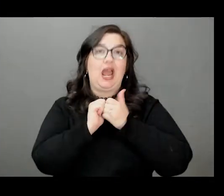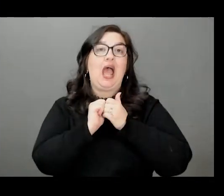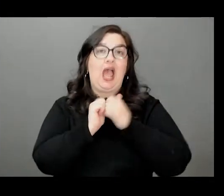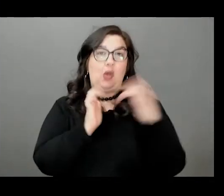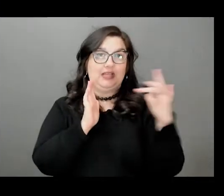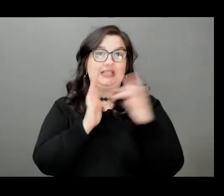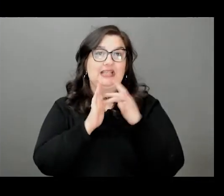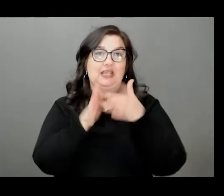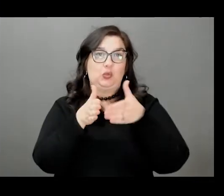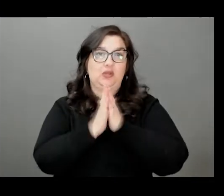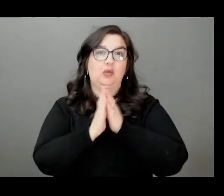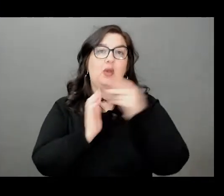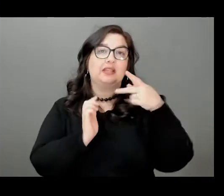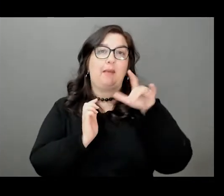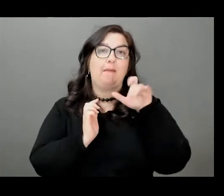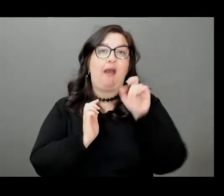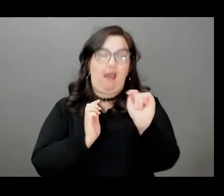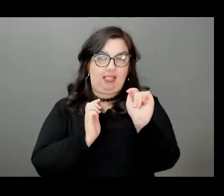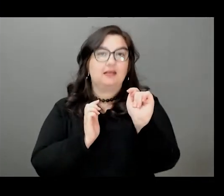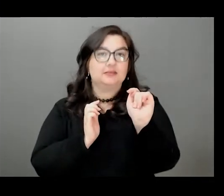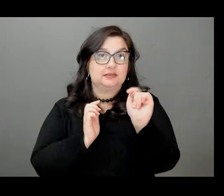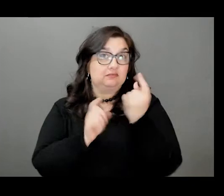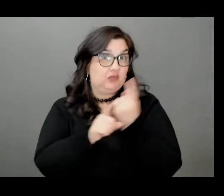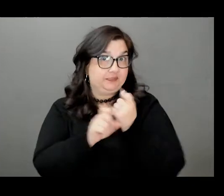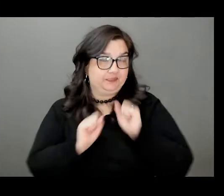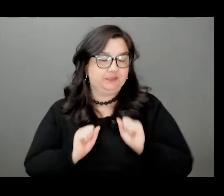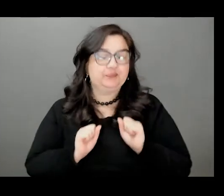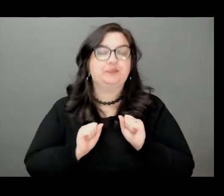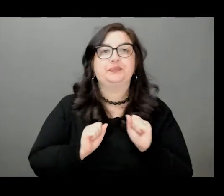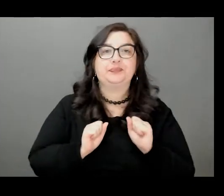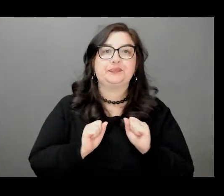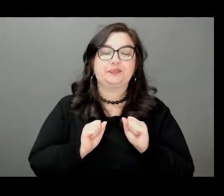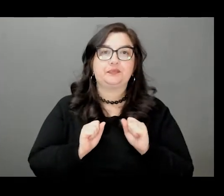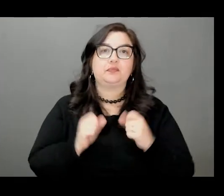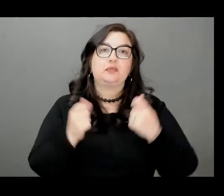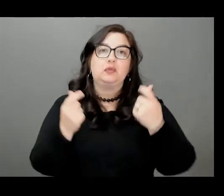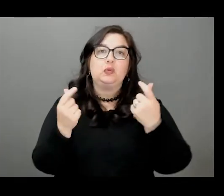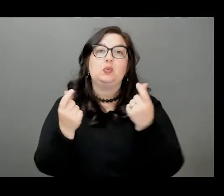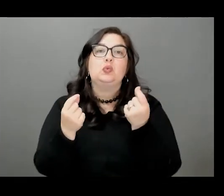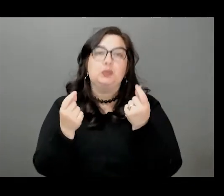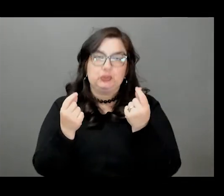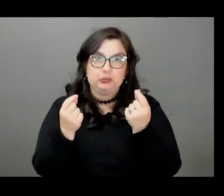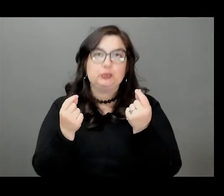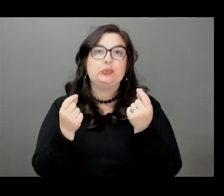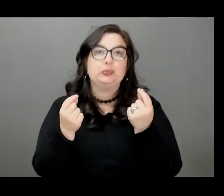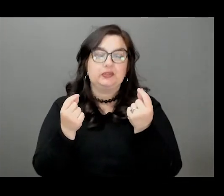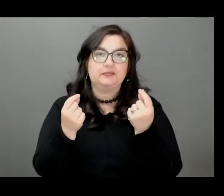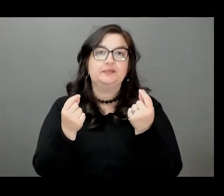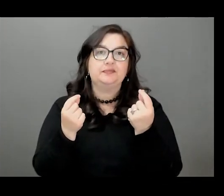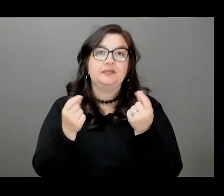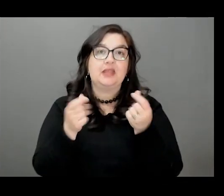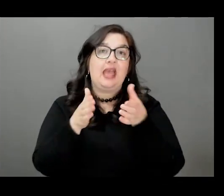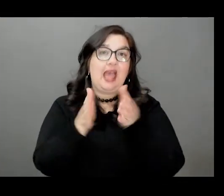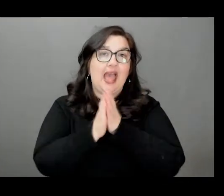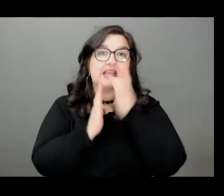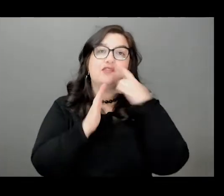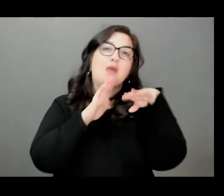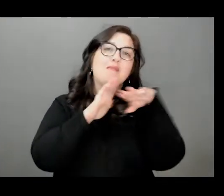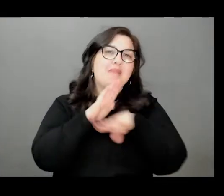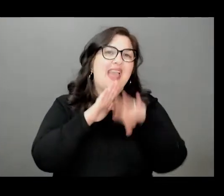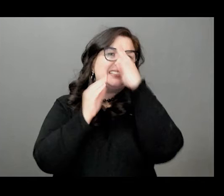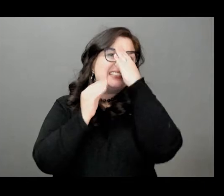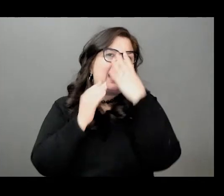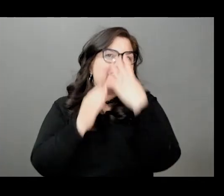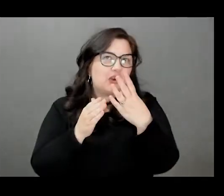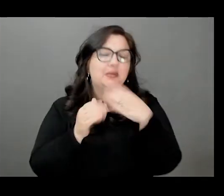very high level information about their project. And they can do that by clicking on requesting a pilot button, right? So what it